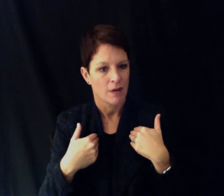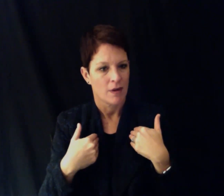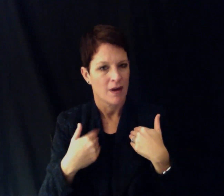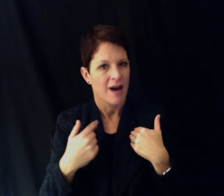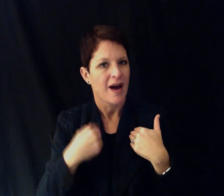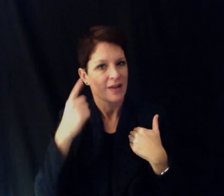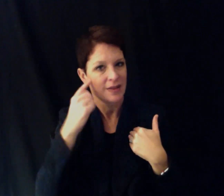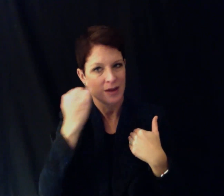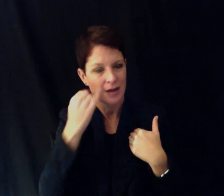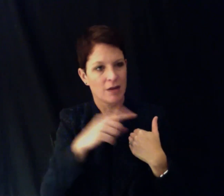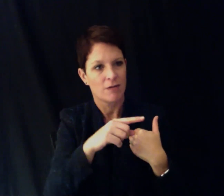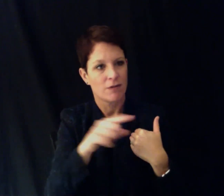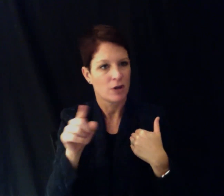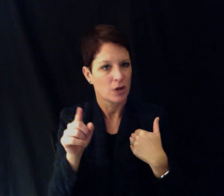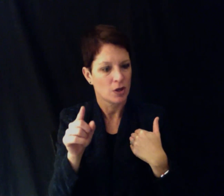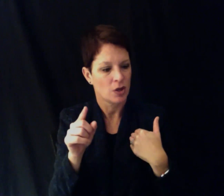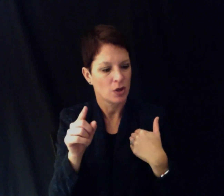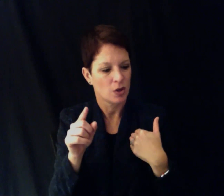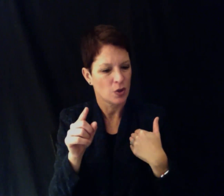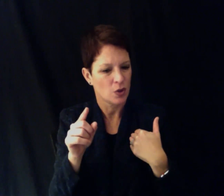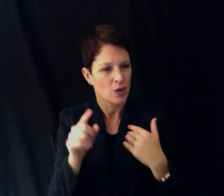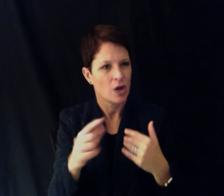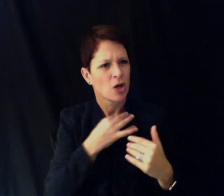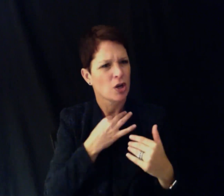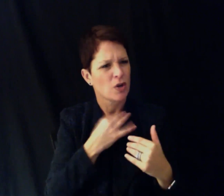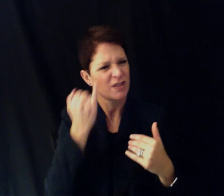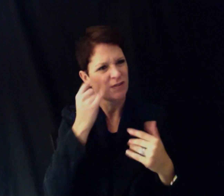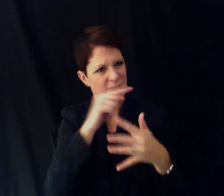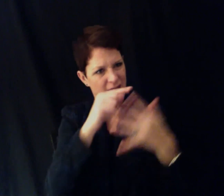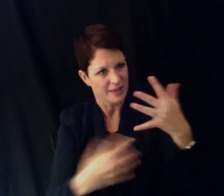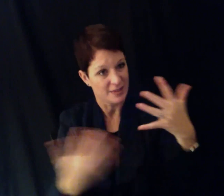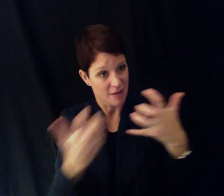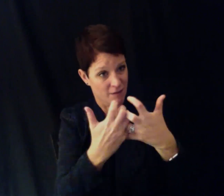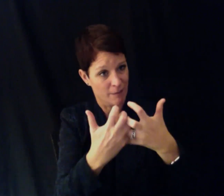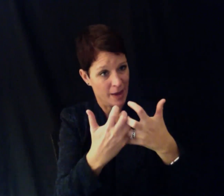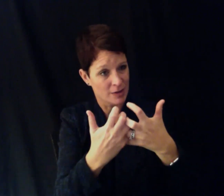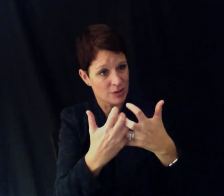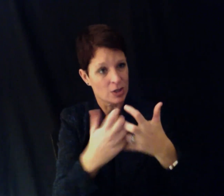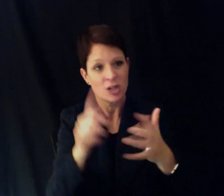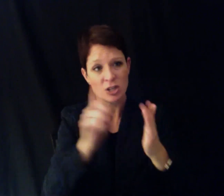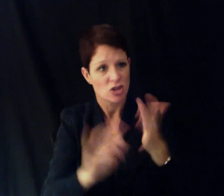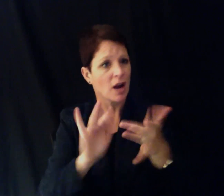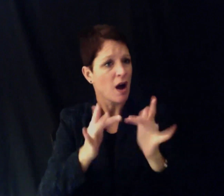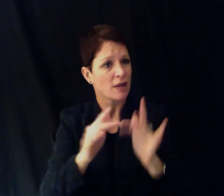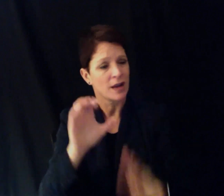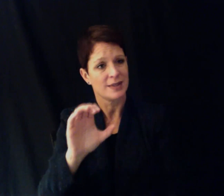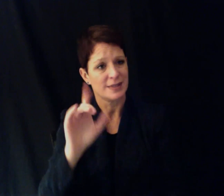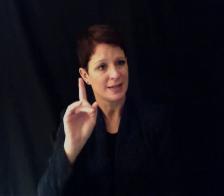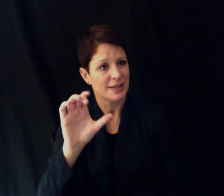if you are curious about whether or not you fall into that category, I'd recommend taking a look at that list online to see where you